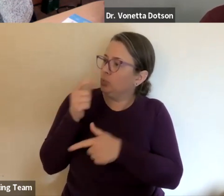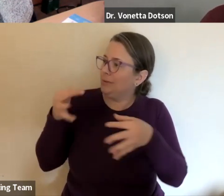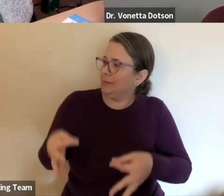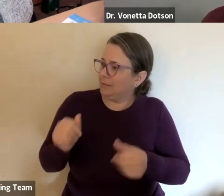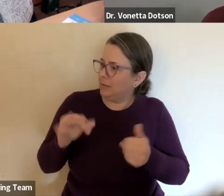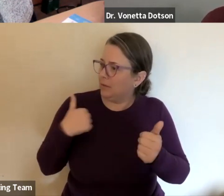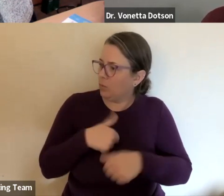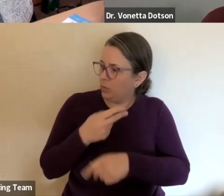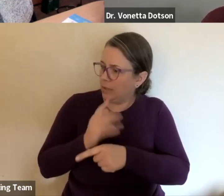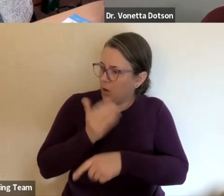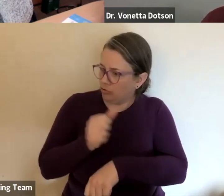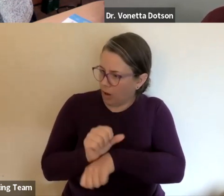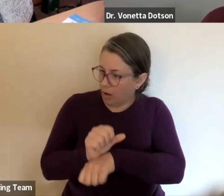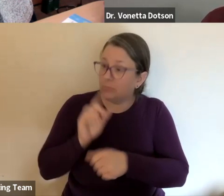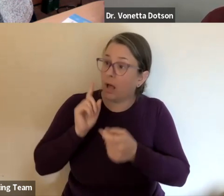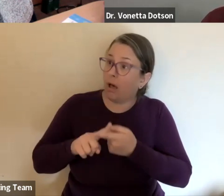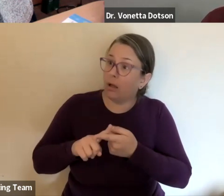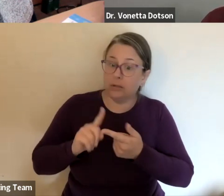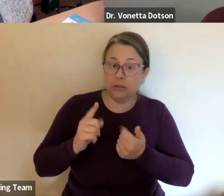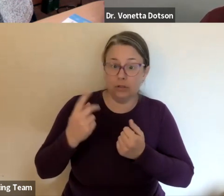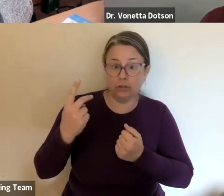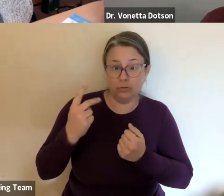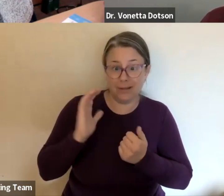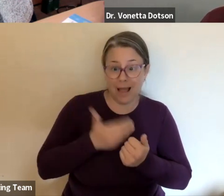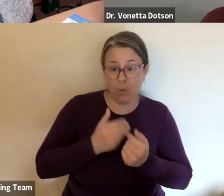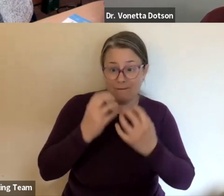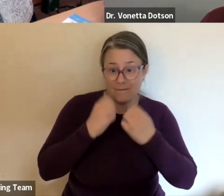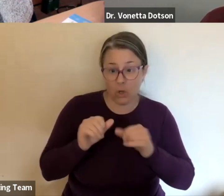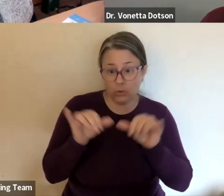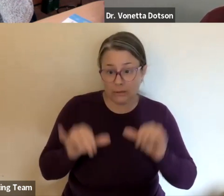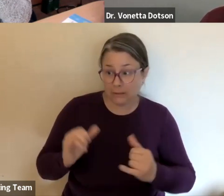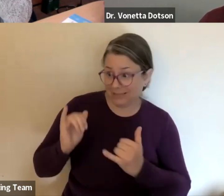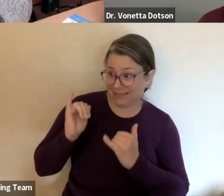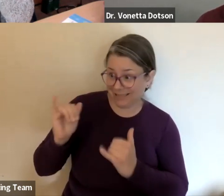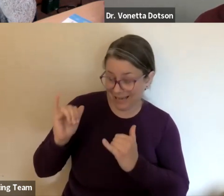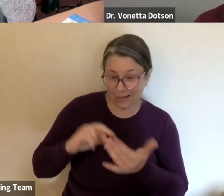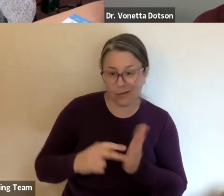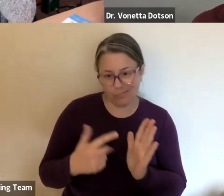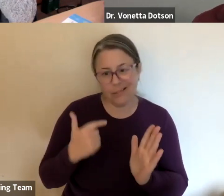how far we'll be able to go with these efforts. So thank you for that.